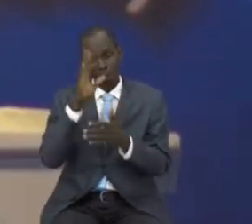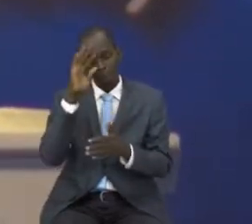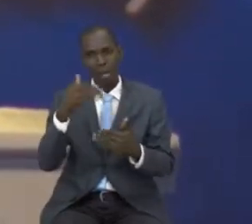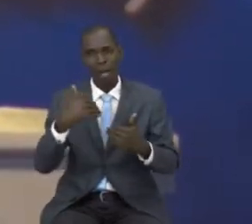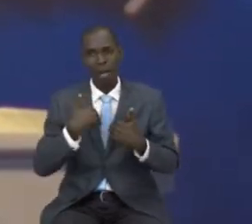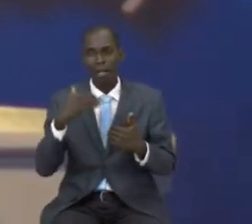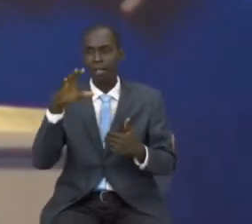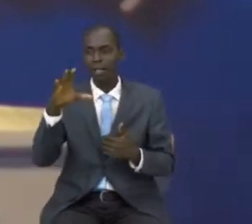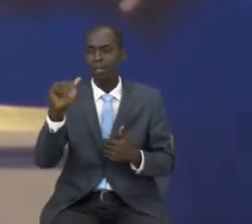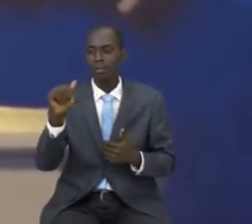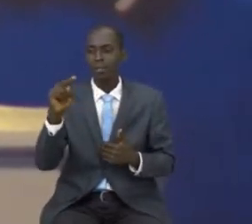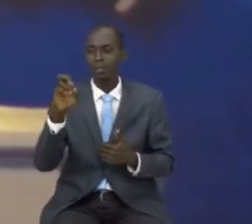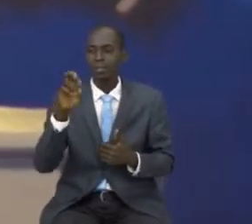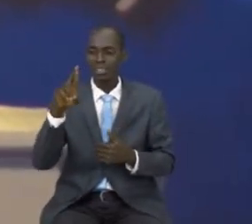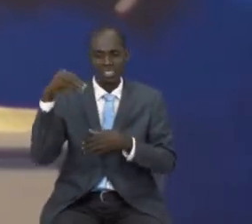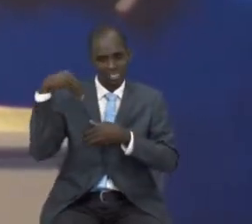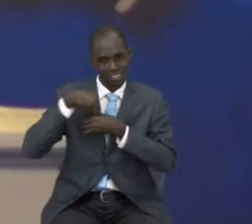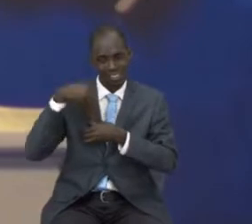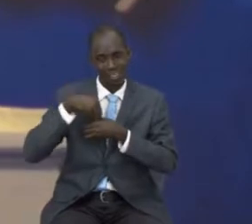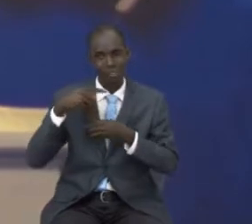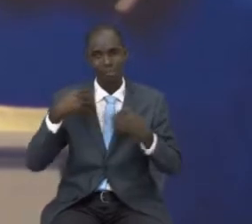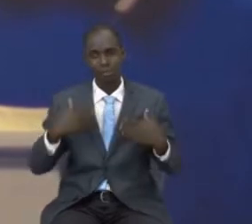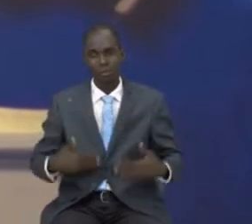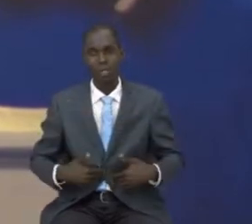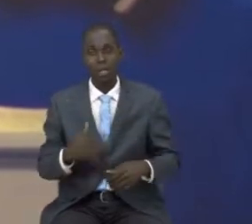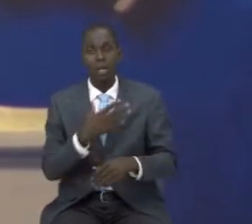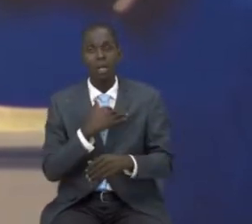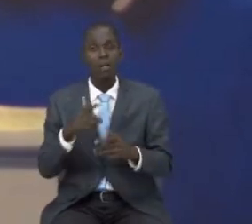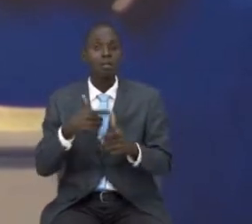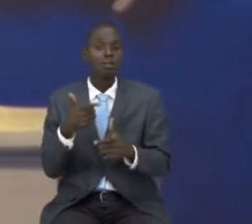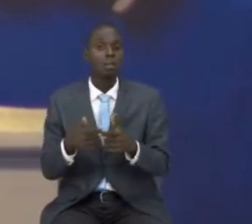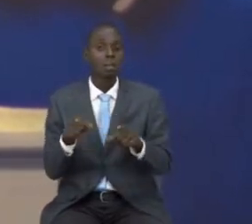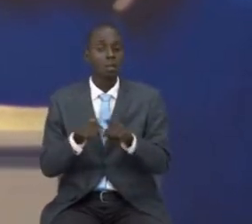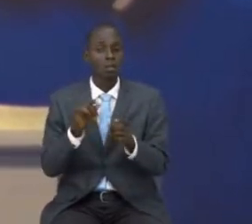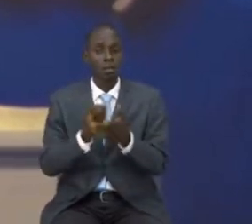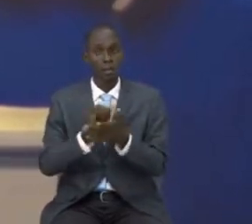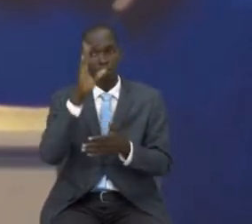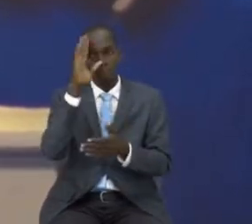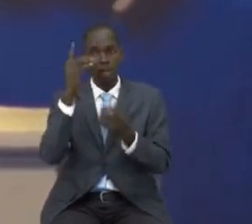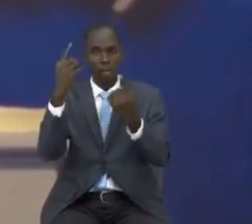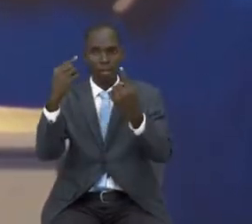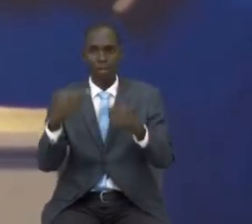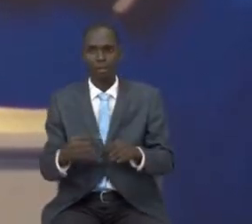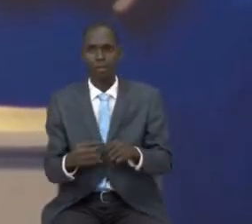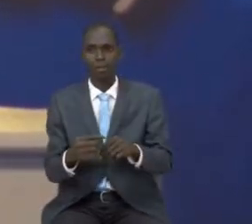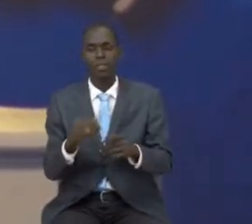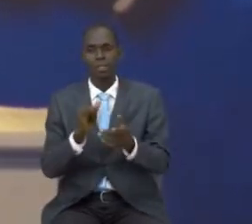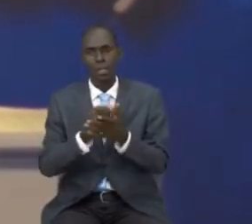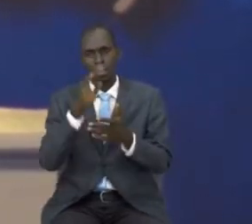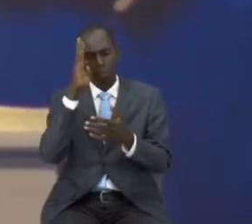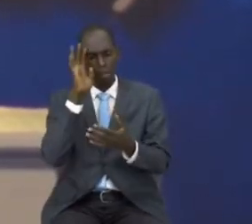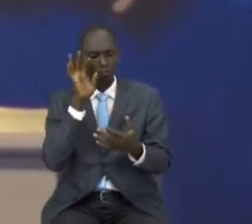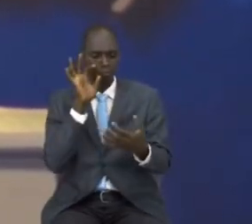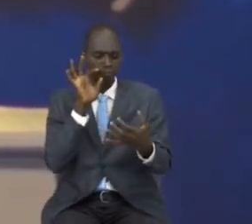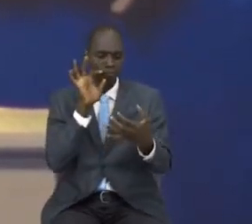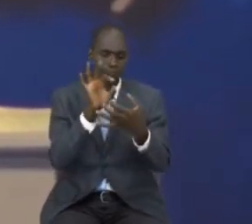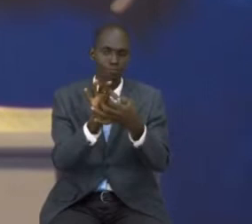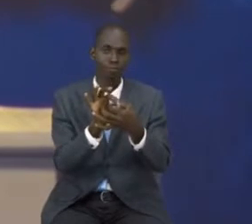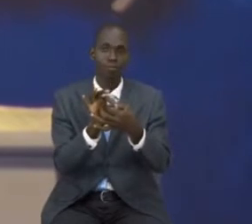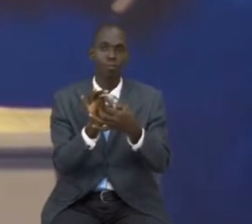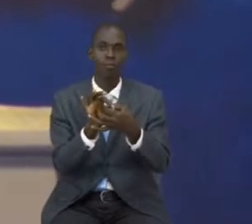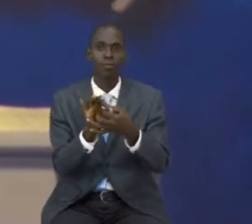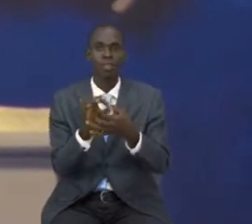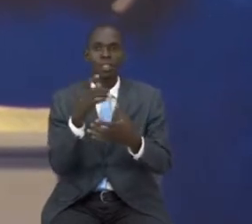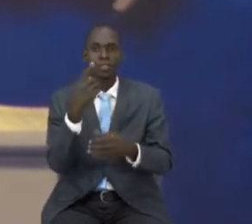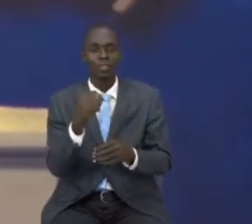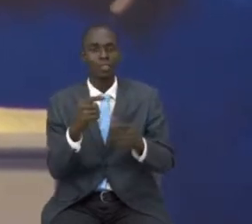cancer internally. And then as he came, he streamed the